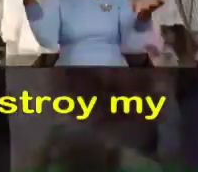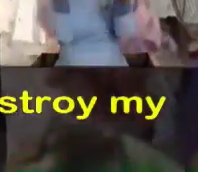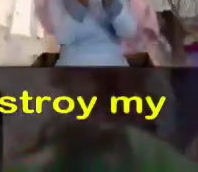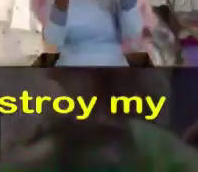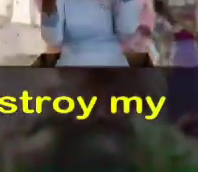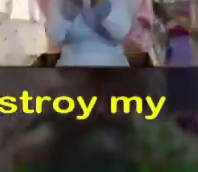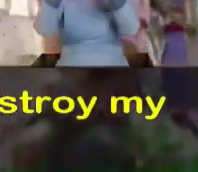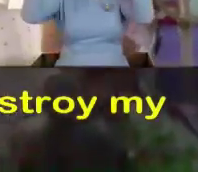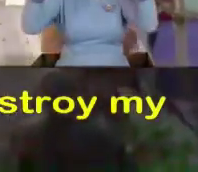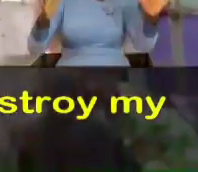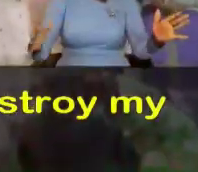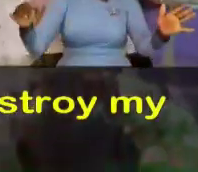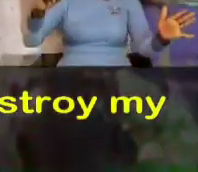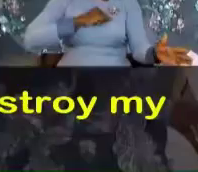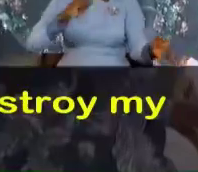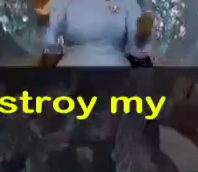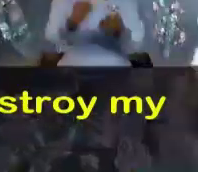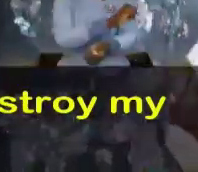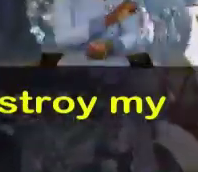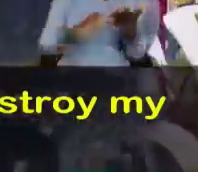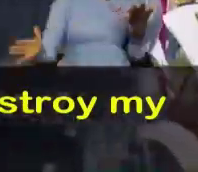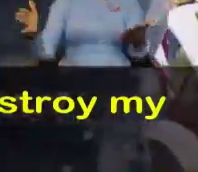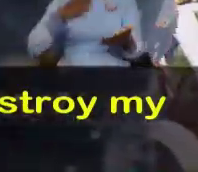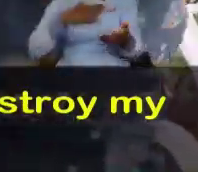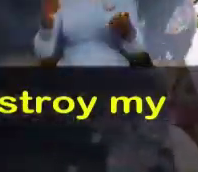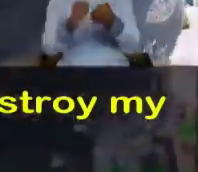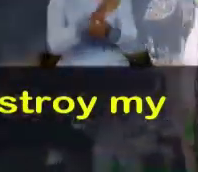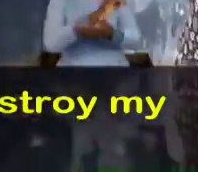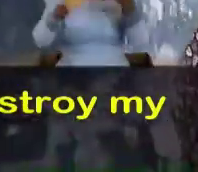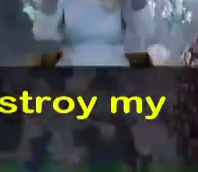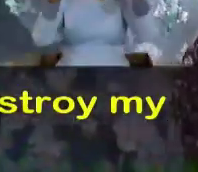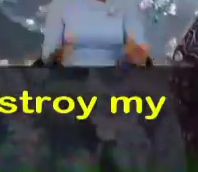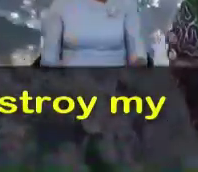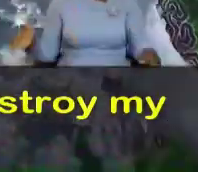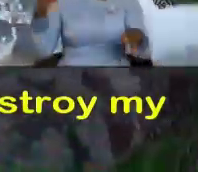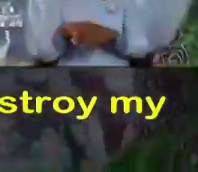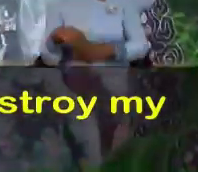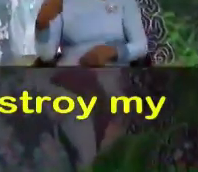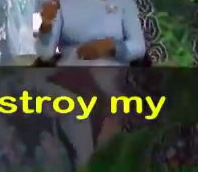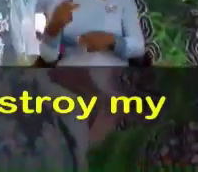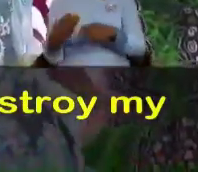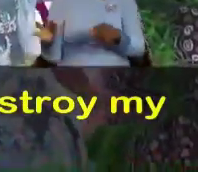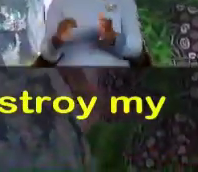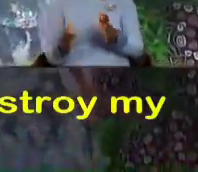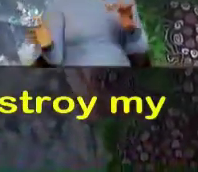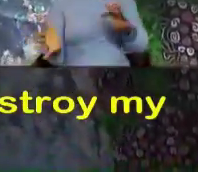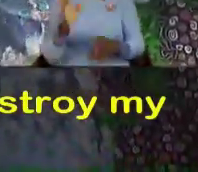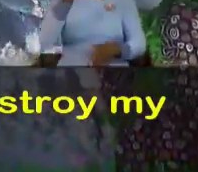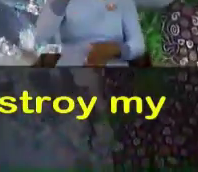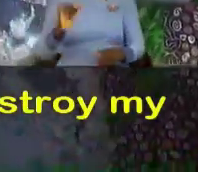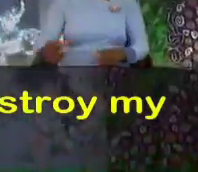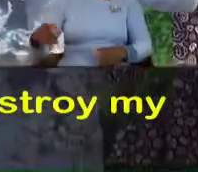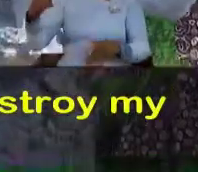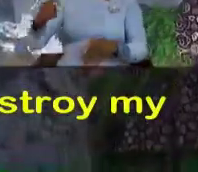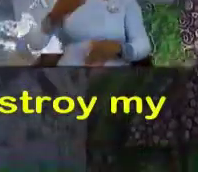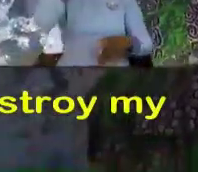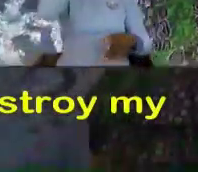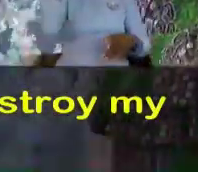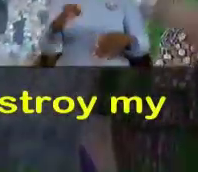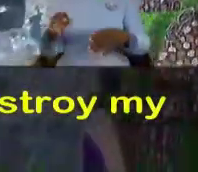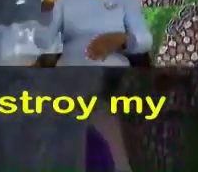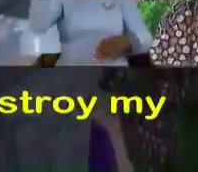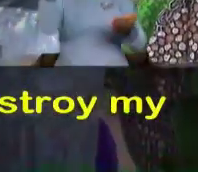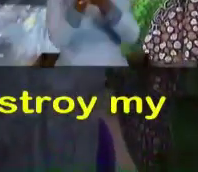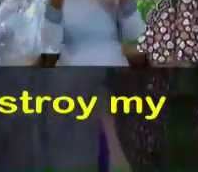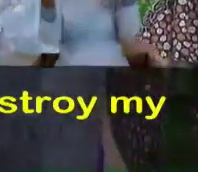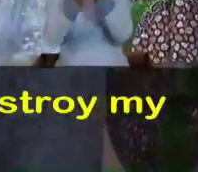like thunder? Everybody together now. In